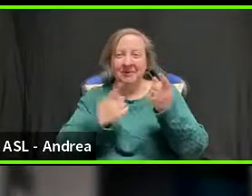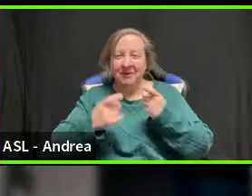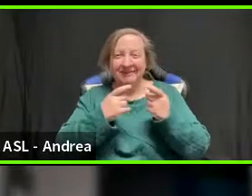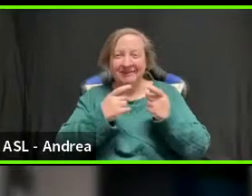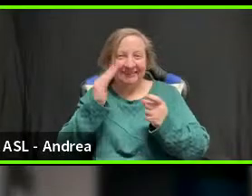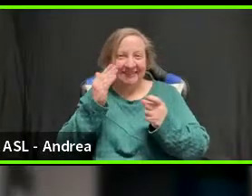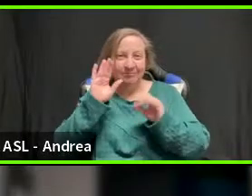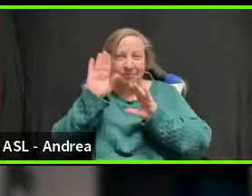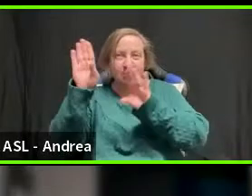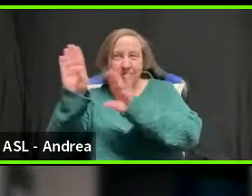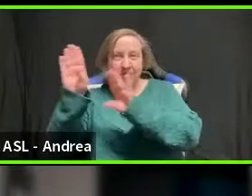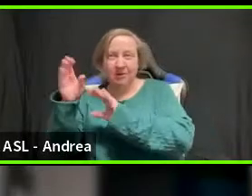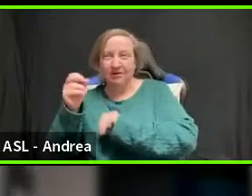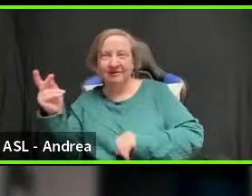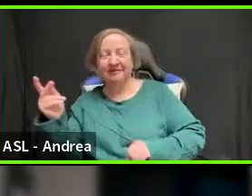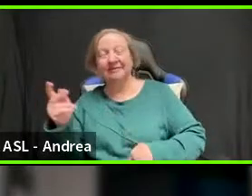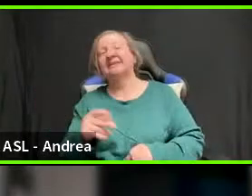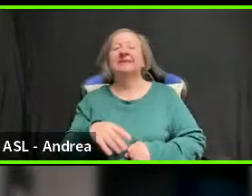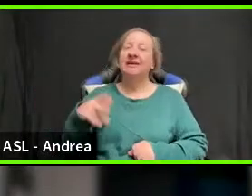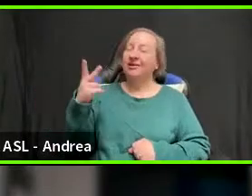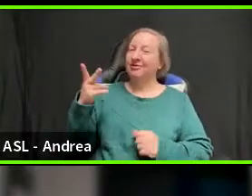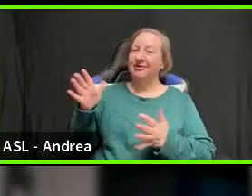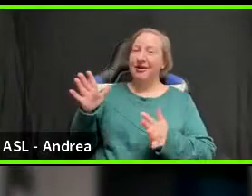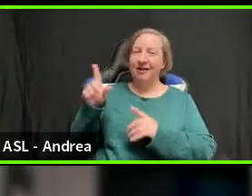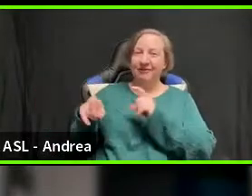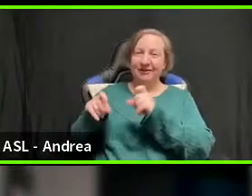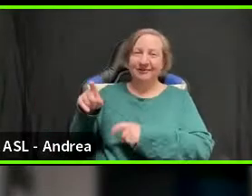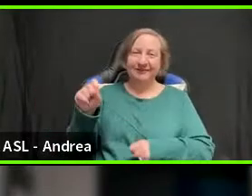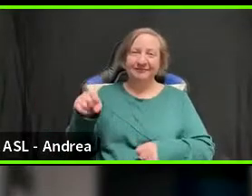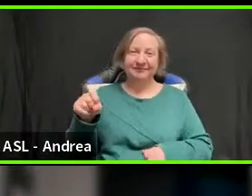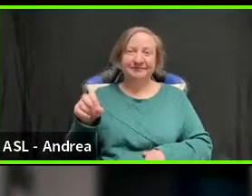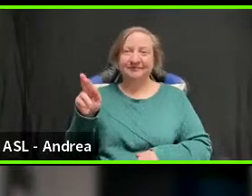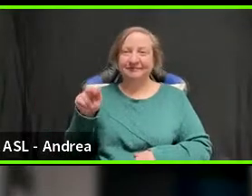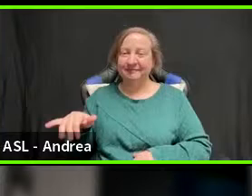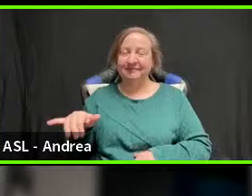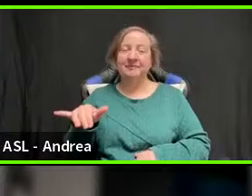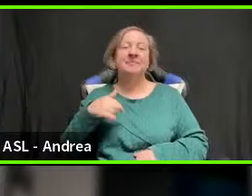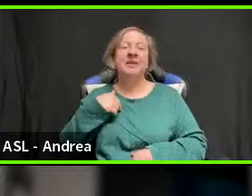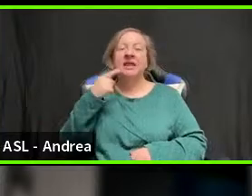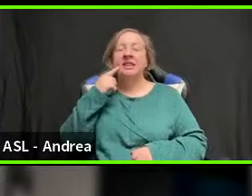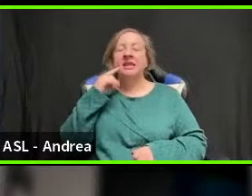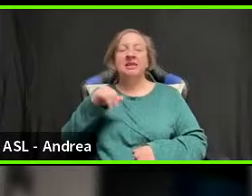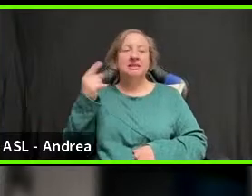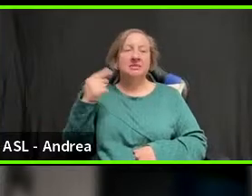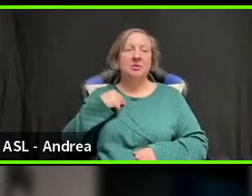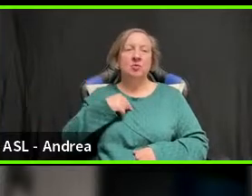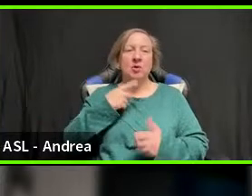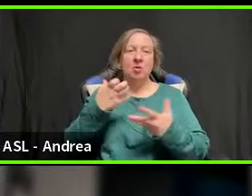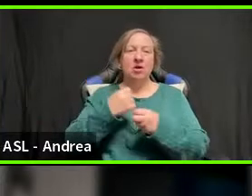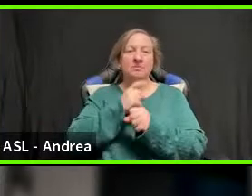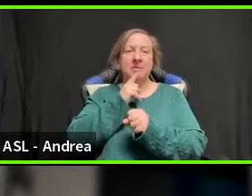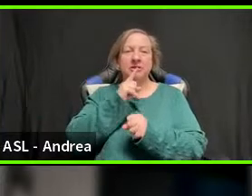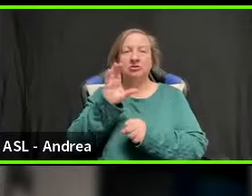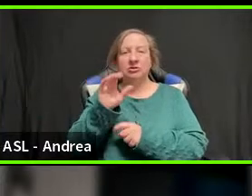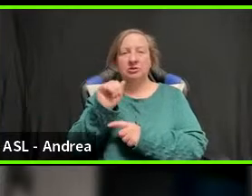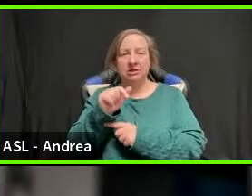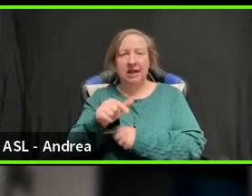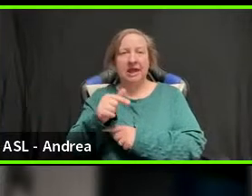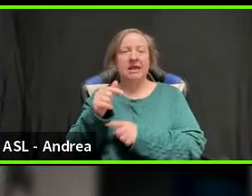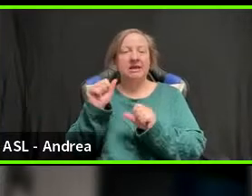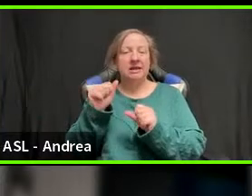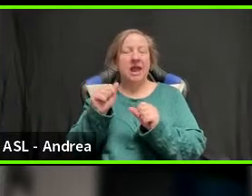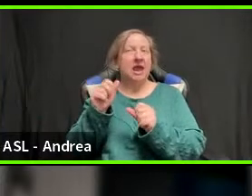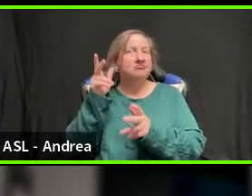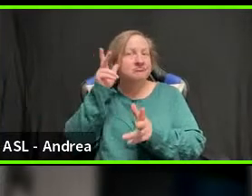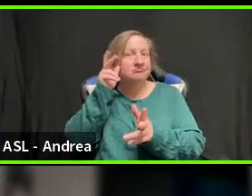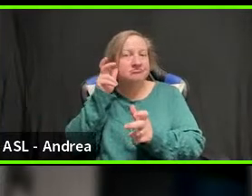lots. Well, there's 3 already, Ray. I think this is really something we wanted to make sure that the CAG has the opportunity to hear, is